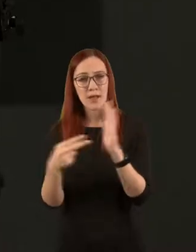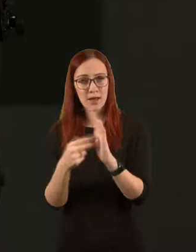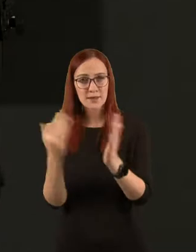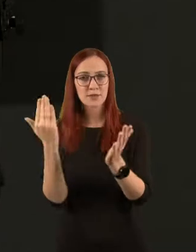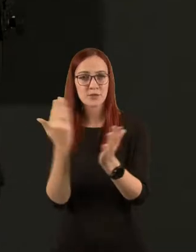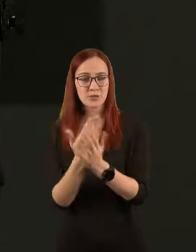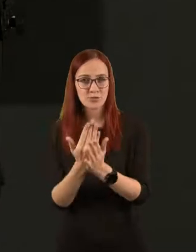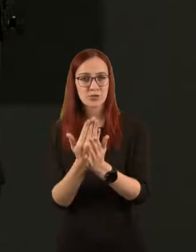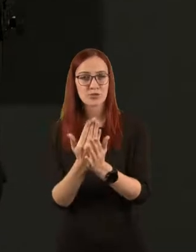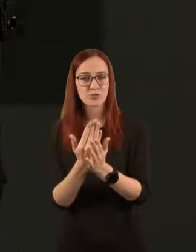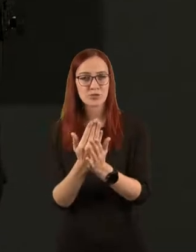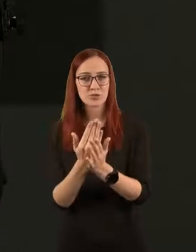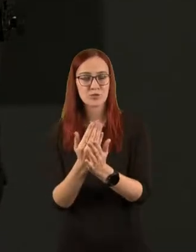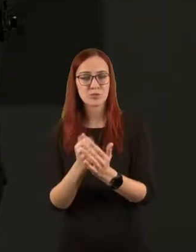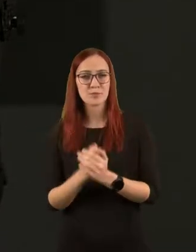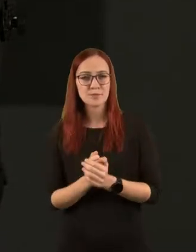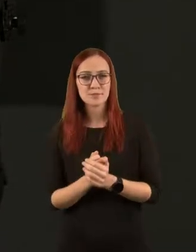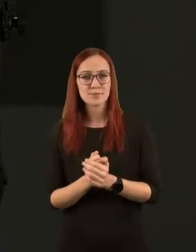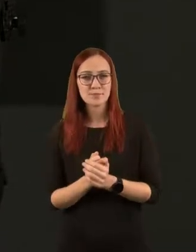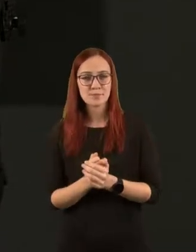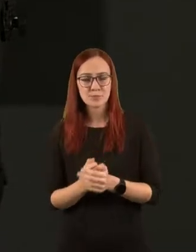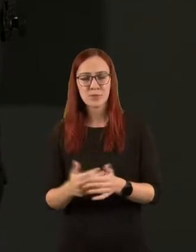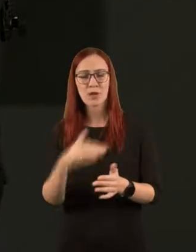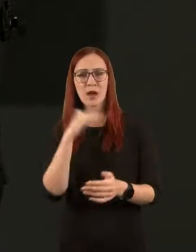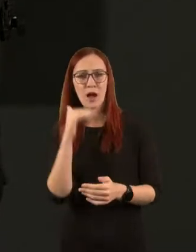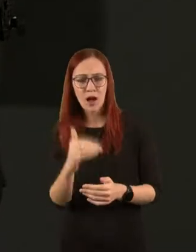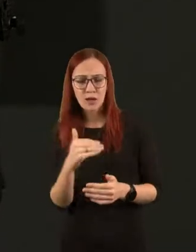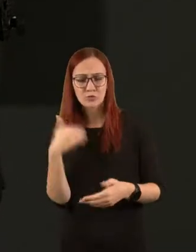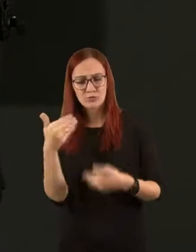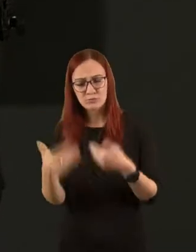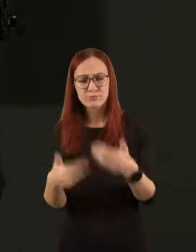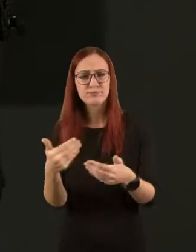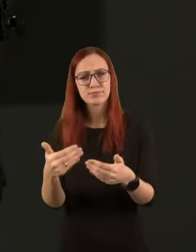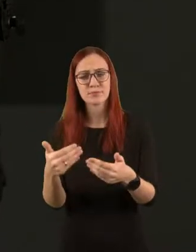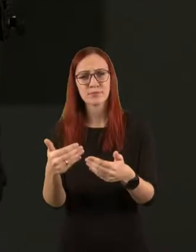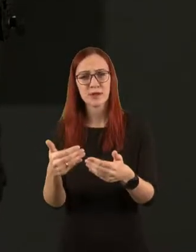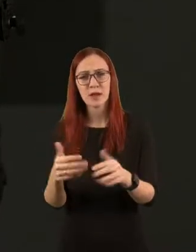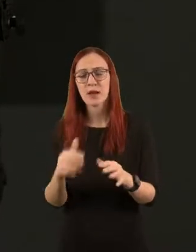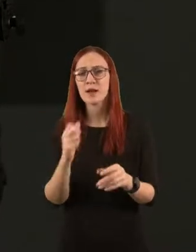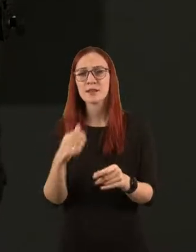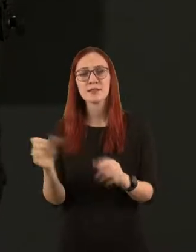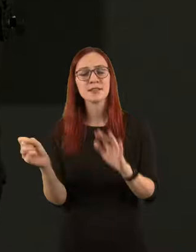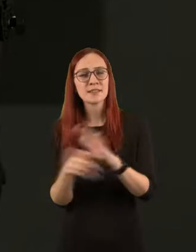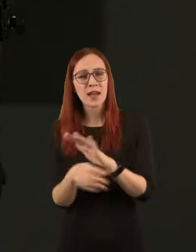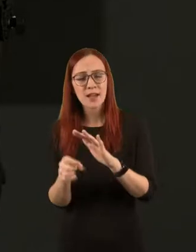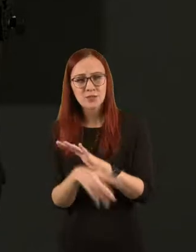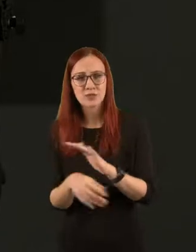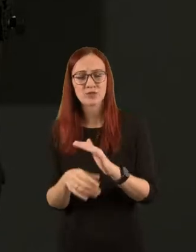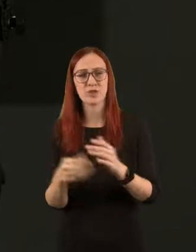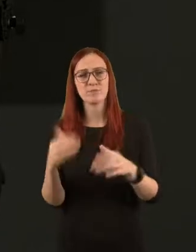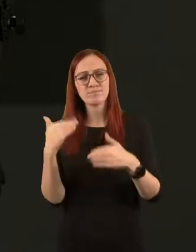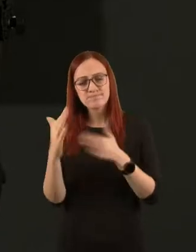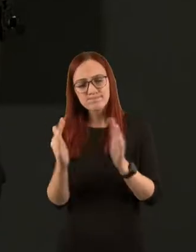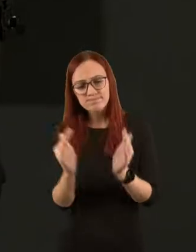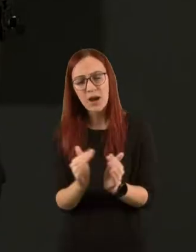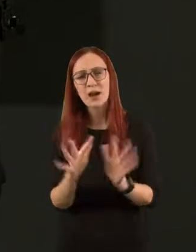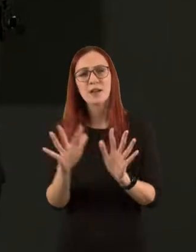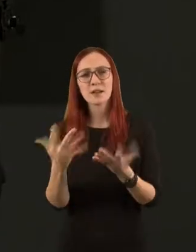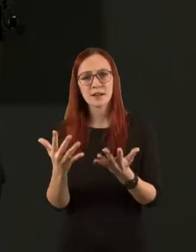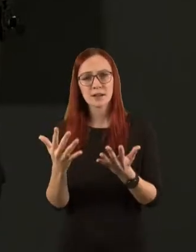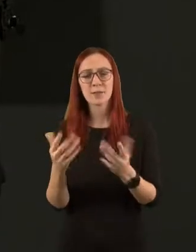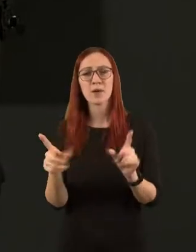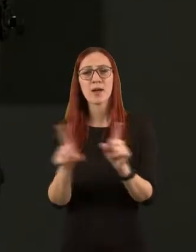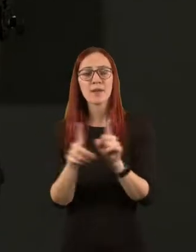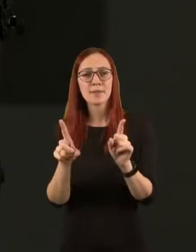the government program. The government program contains ambitious and specific steps aimed at reducing